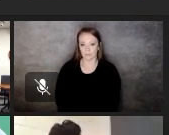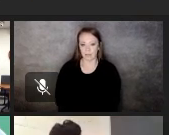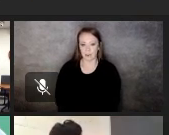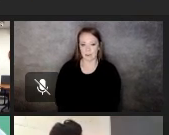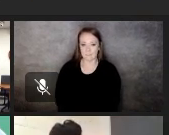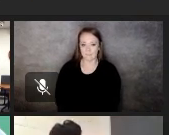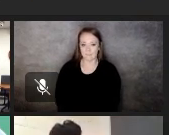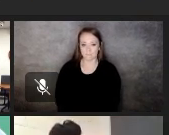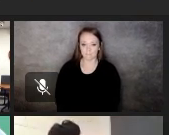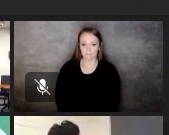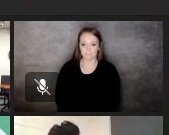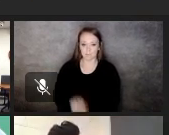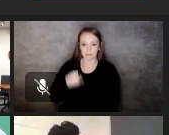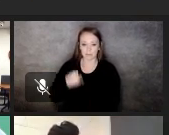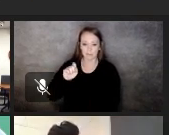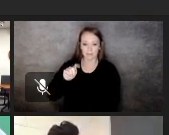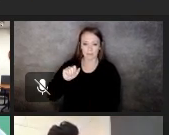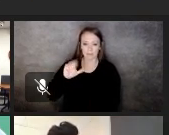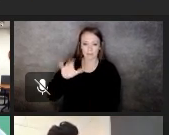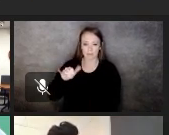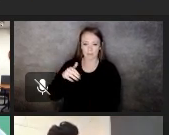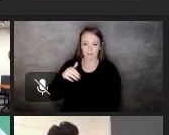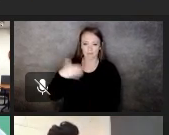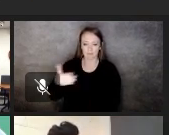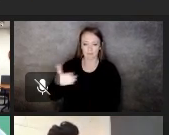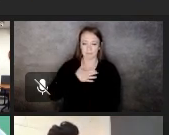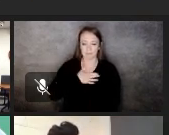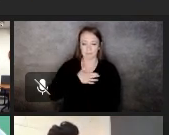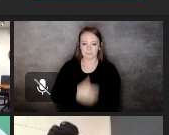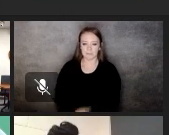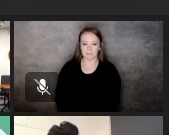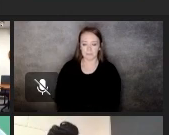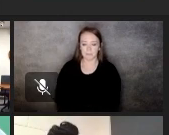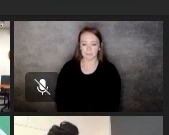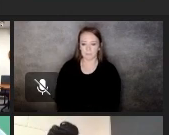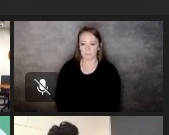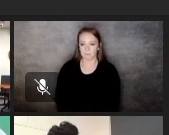Yeah, Stacy, if you don't mind, we can go on to that next slide.